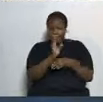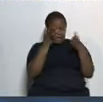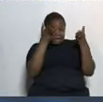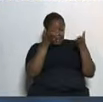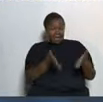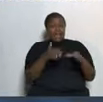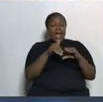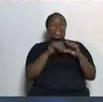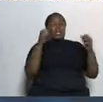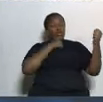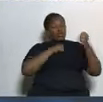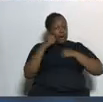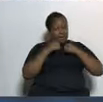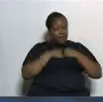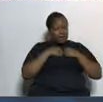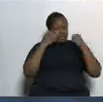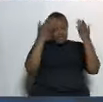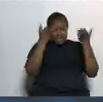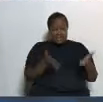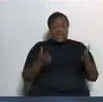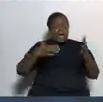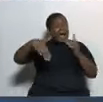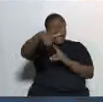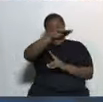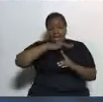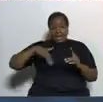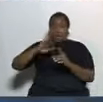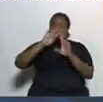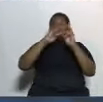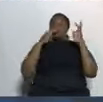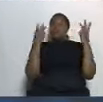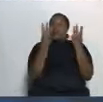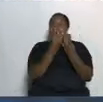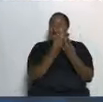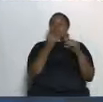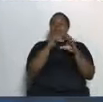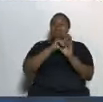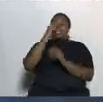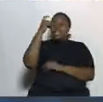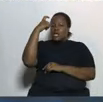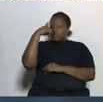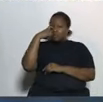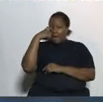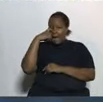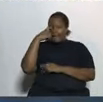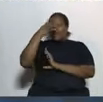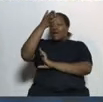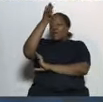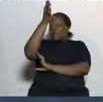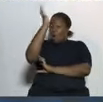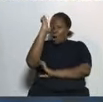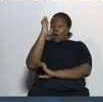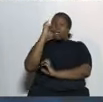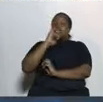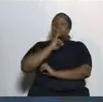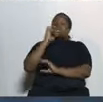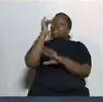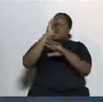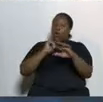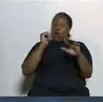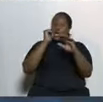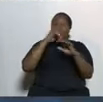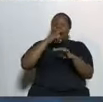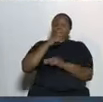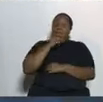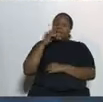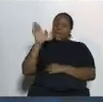in Rwanda, here around the world in Sudan. God is calling